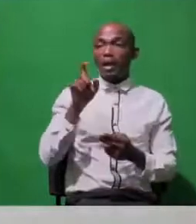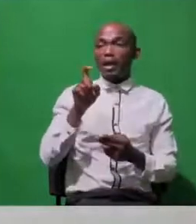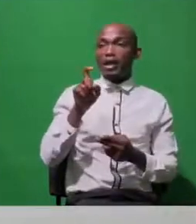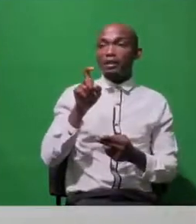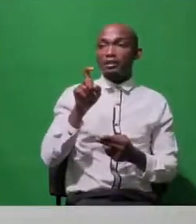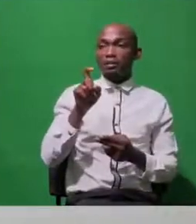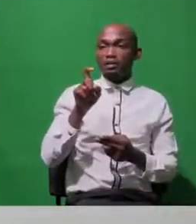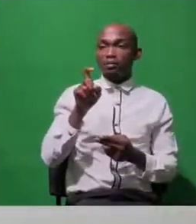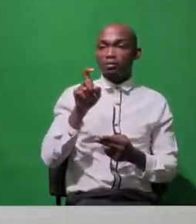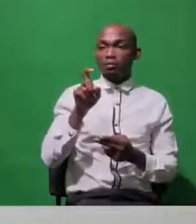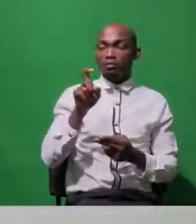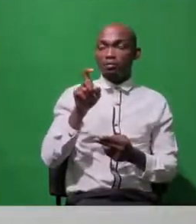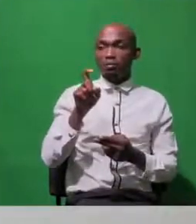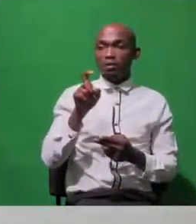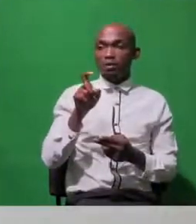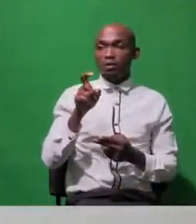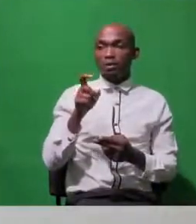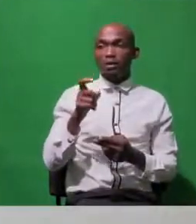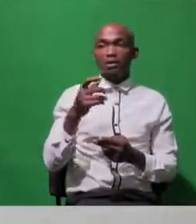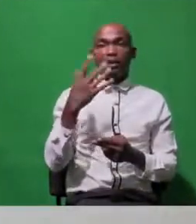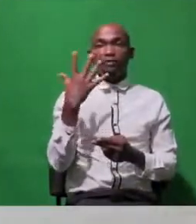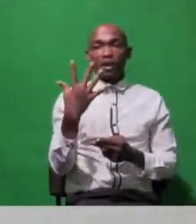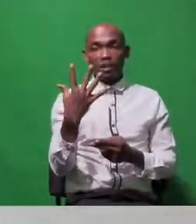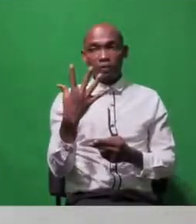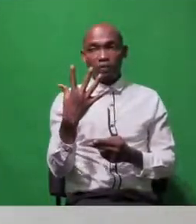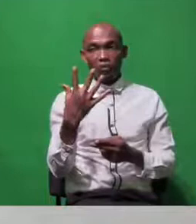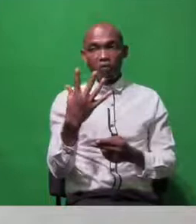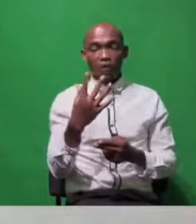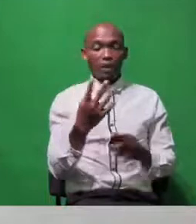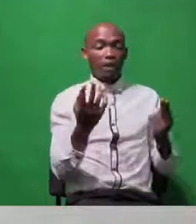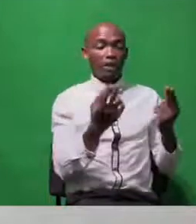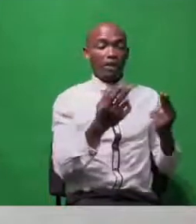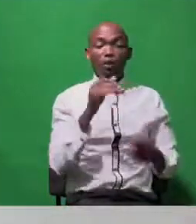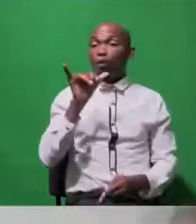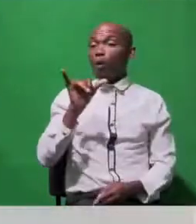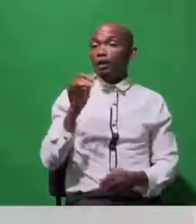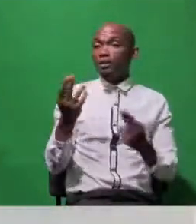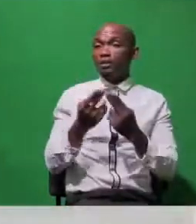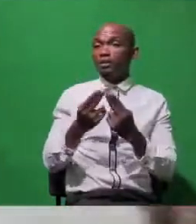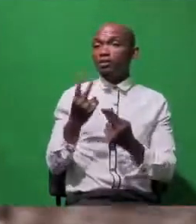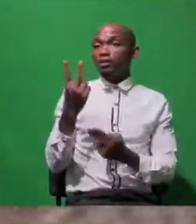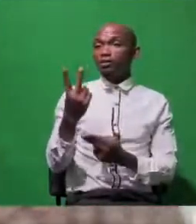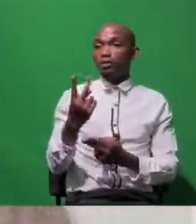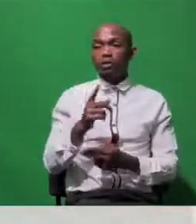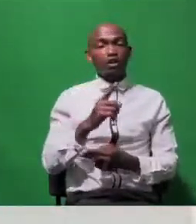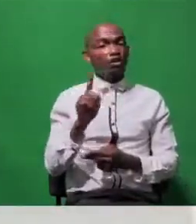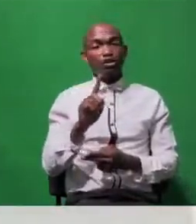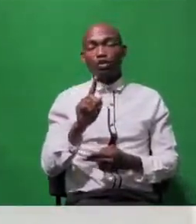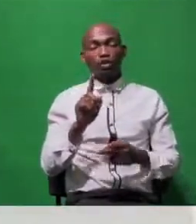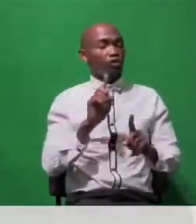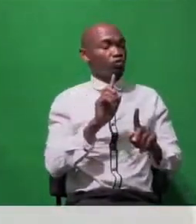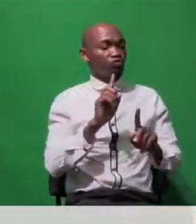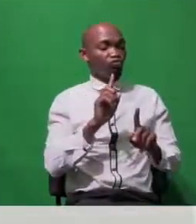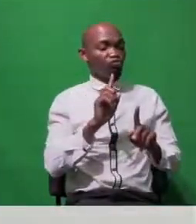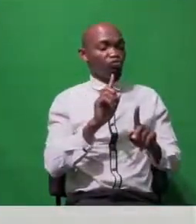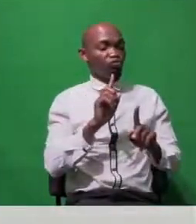is 5 and Y is 2. There is no change for Y